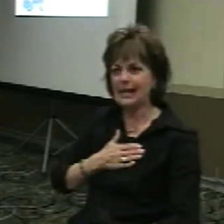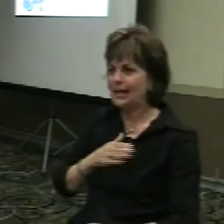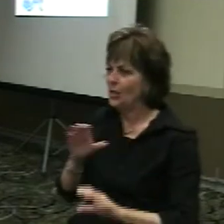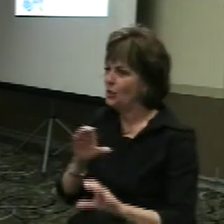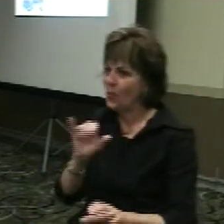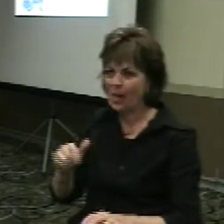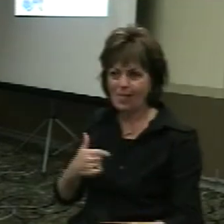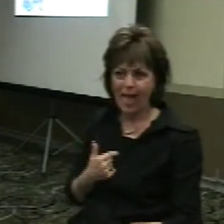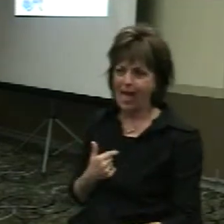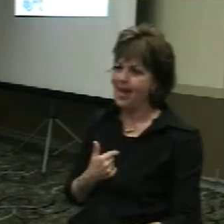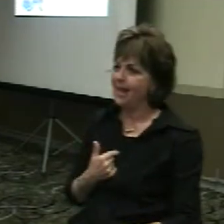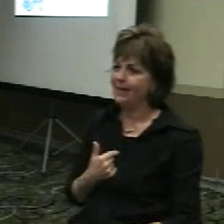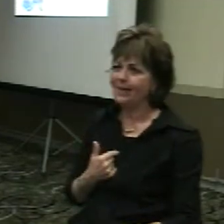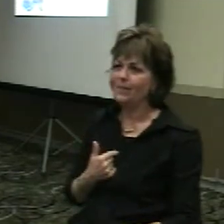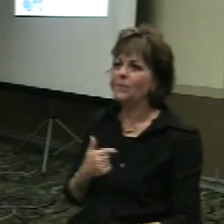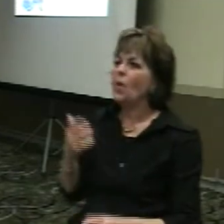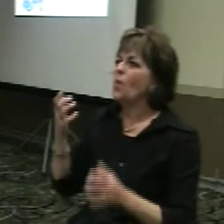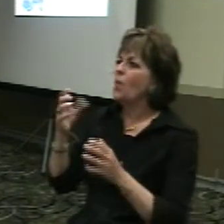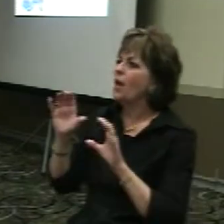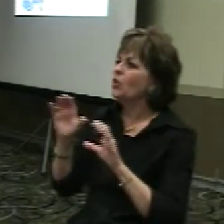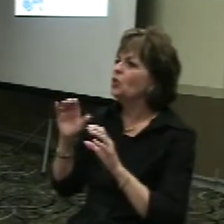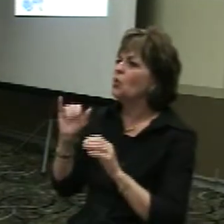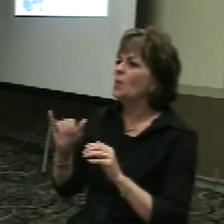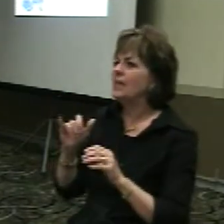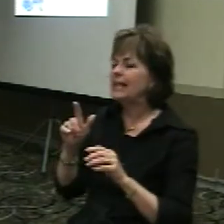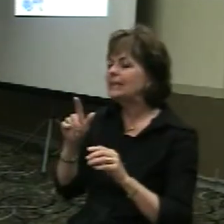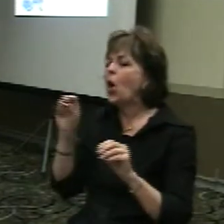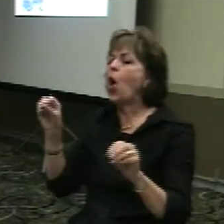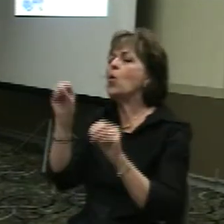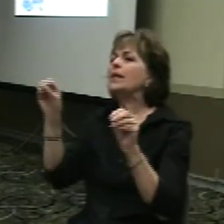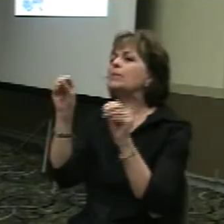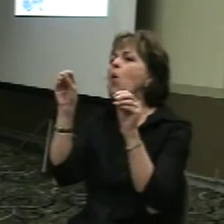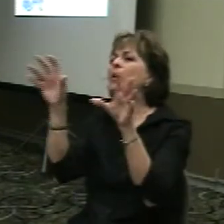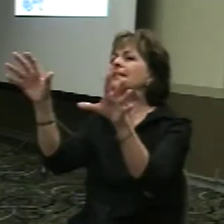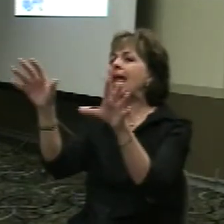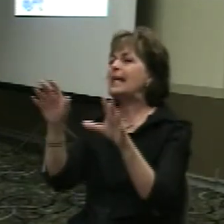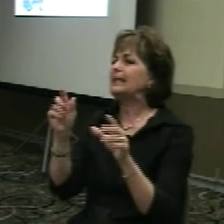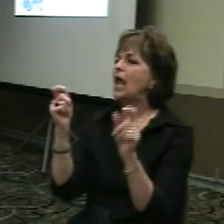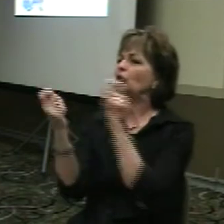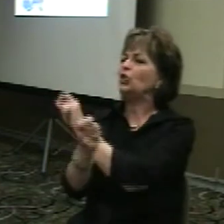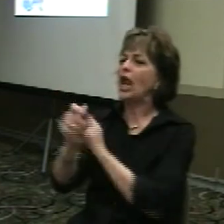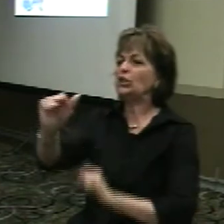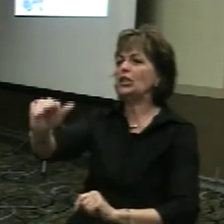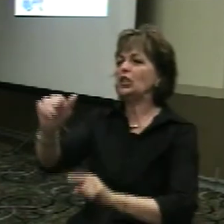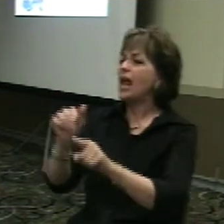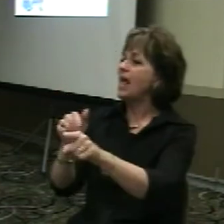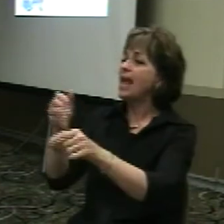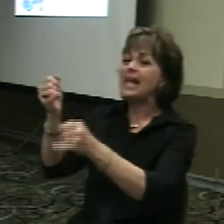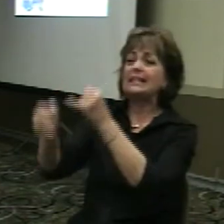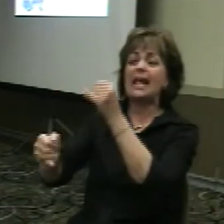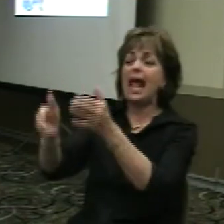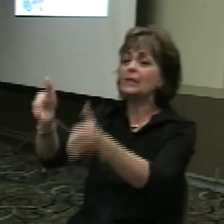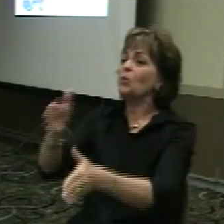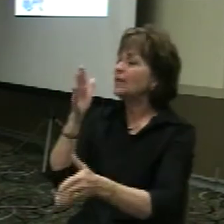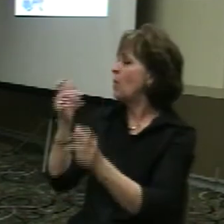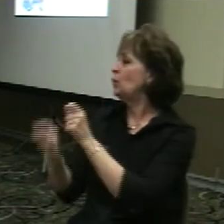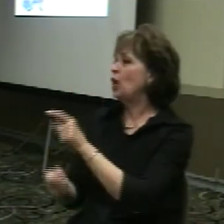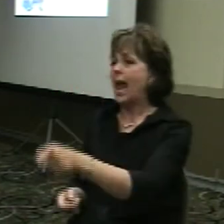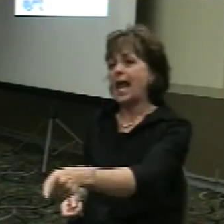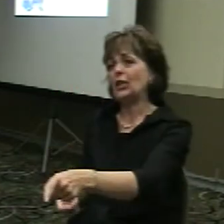that. And so we want to do these hocus pocus things to change the child. The child's the last person that's going to